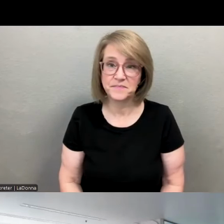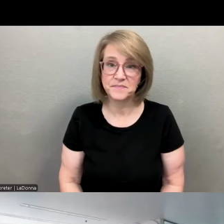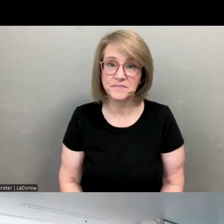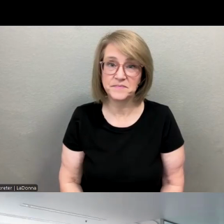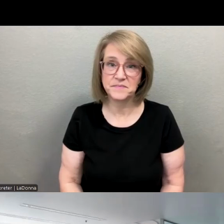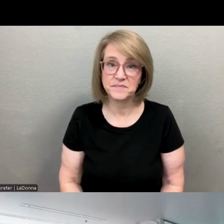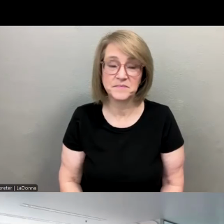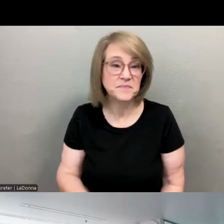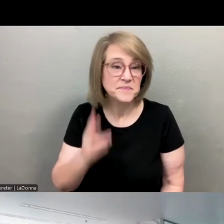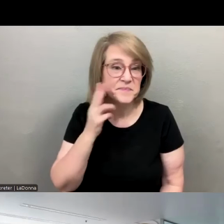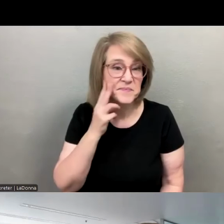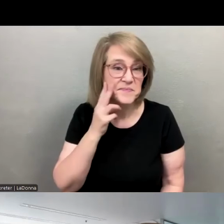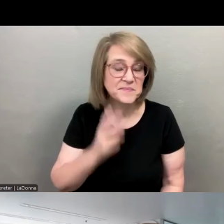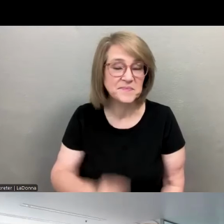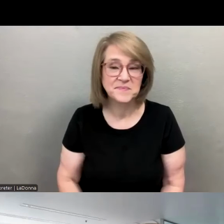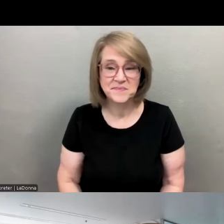Let's see.